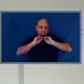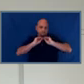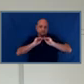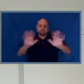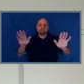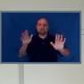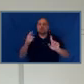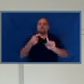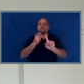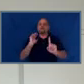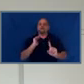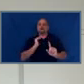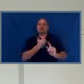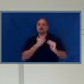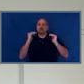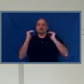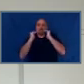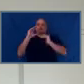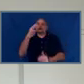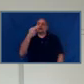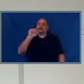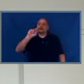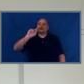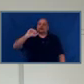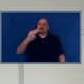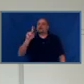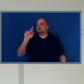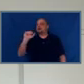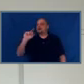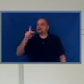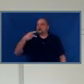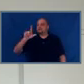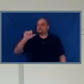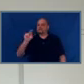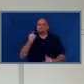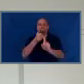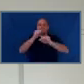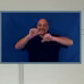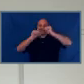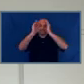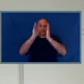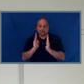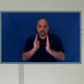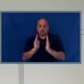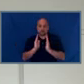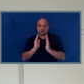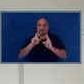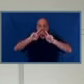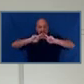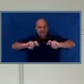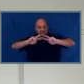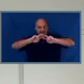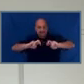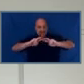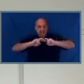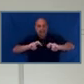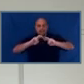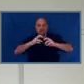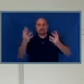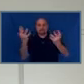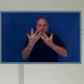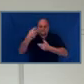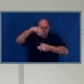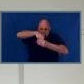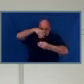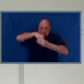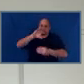by our colleague Hannah Kaplan, who is a scientist on the team, who analyzed the composition of these carbonates.